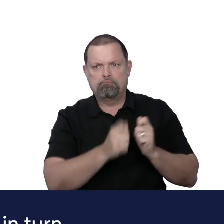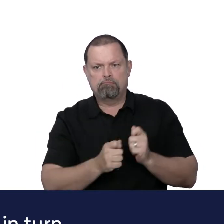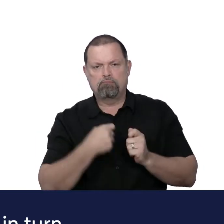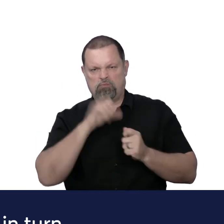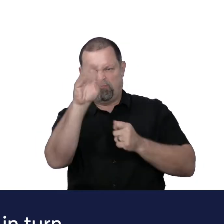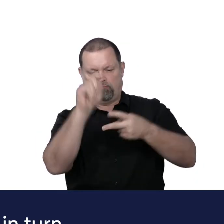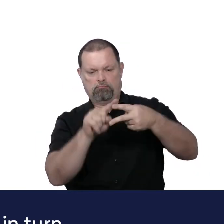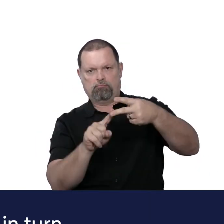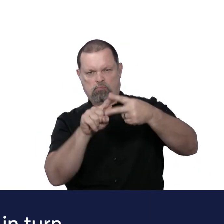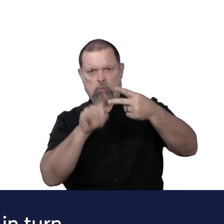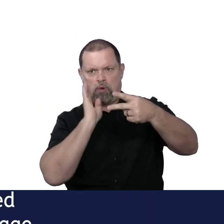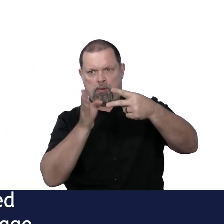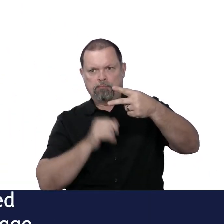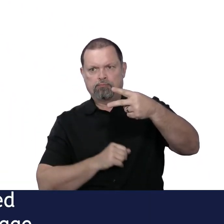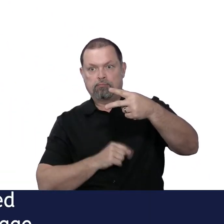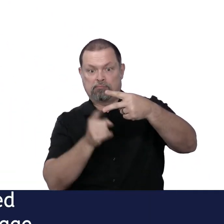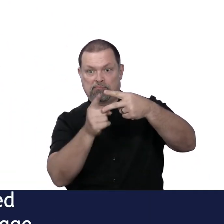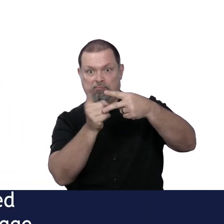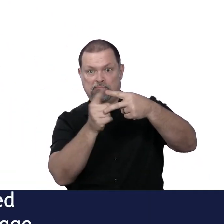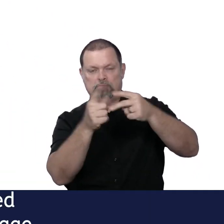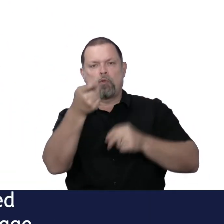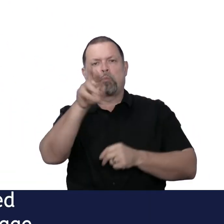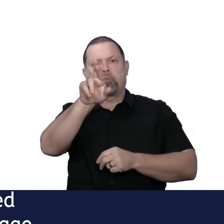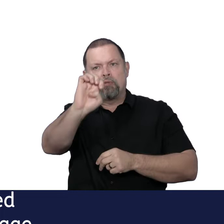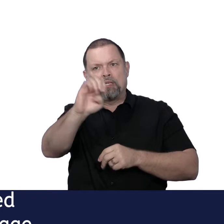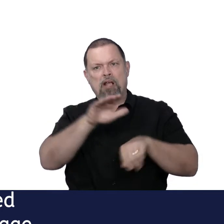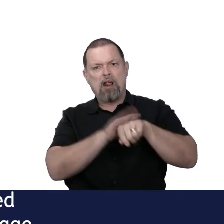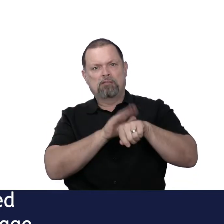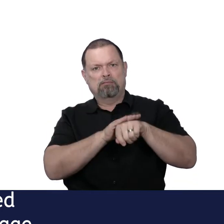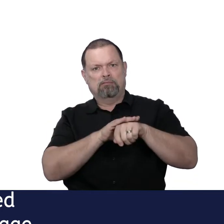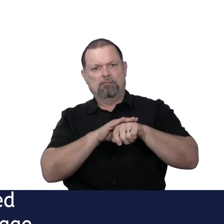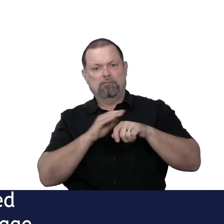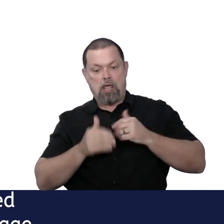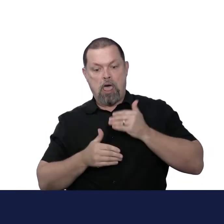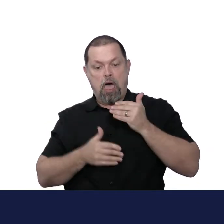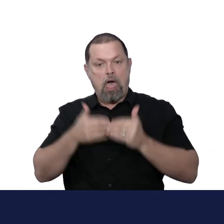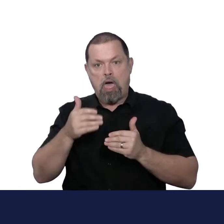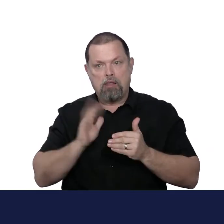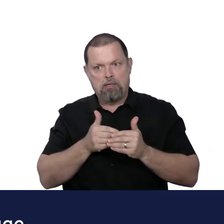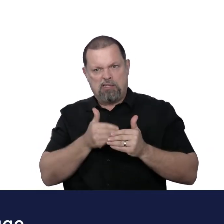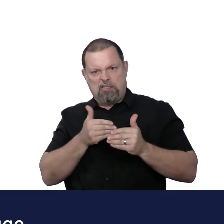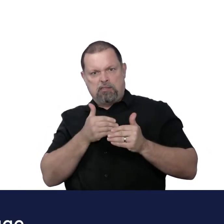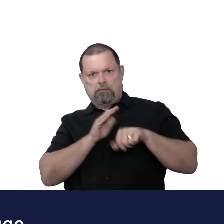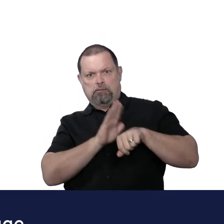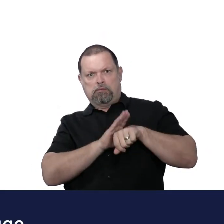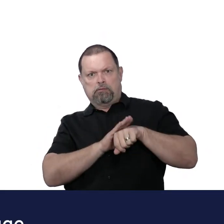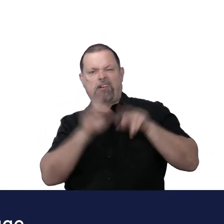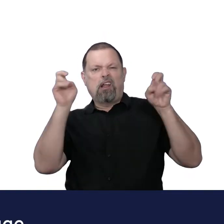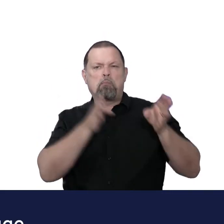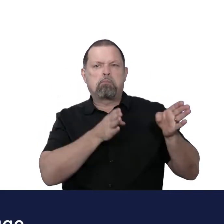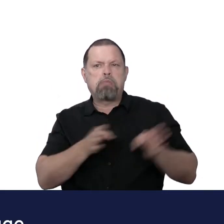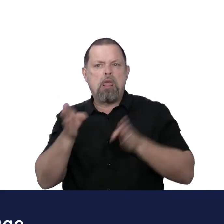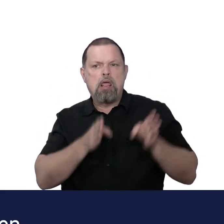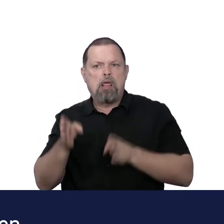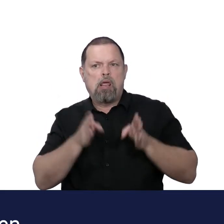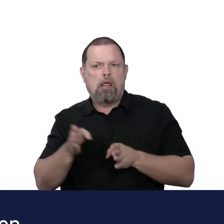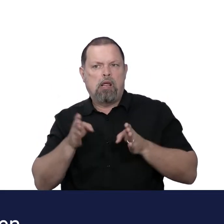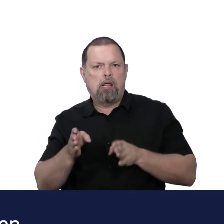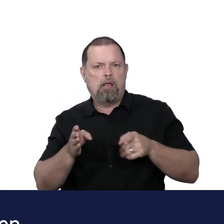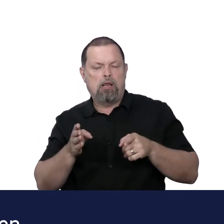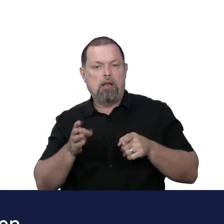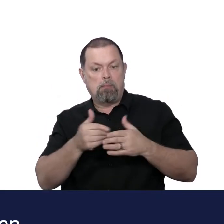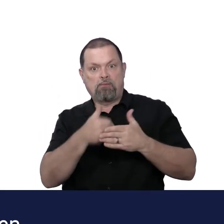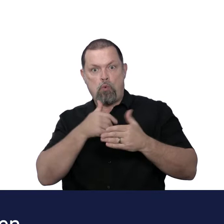in turn. The first stage is called the pre-consultation stage. This is the planning stage. It